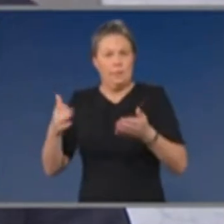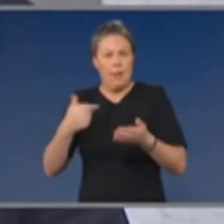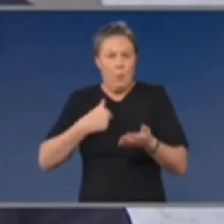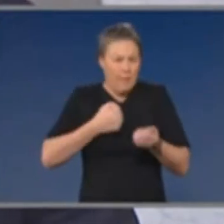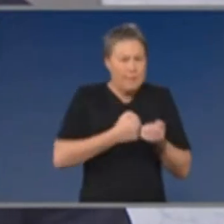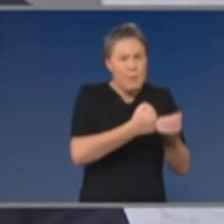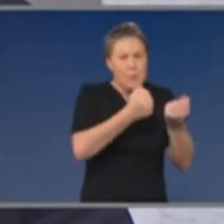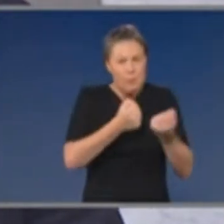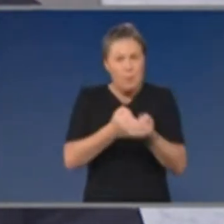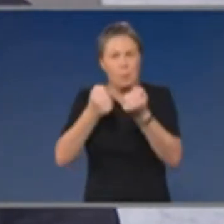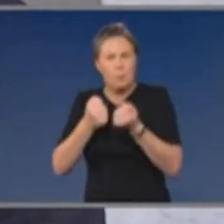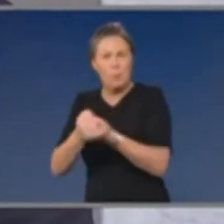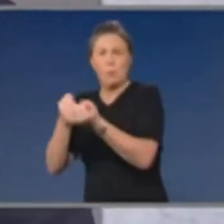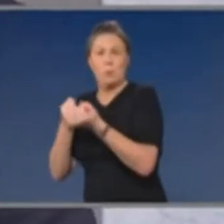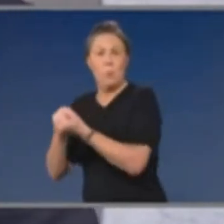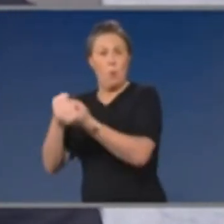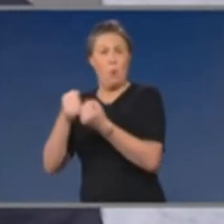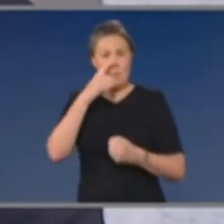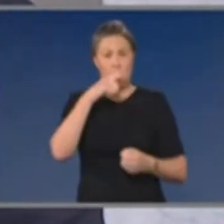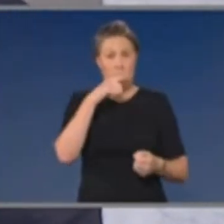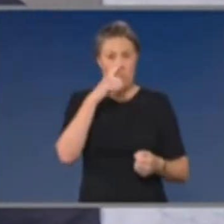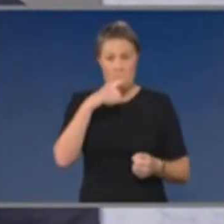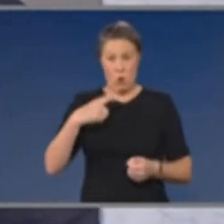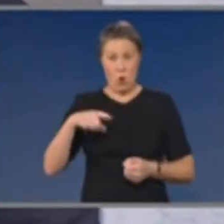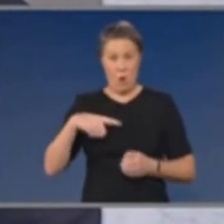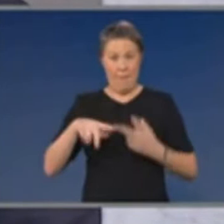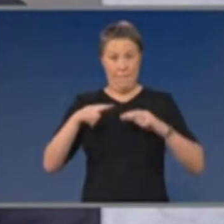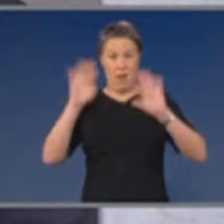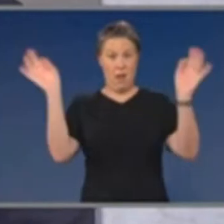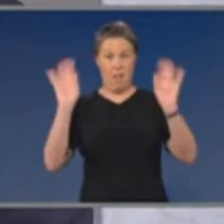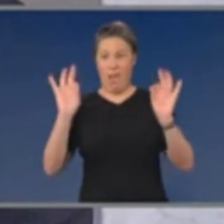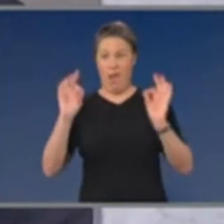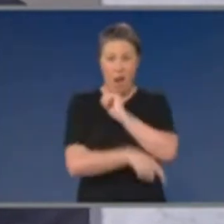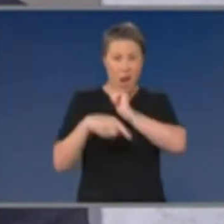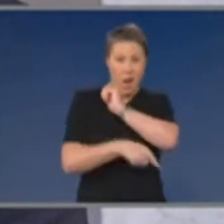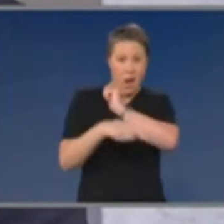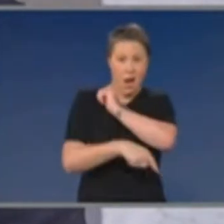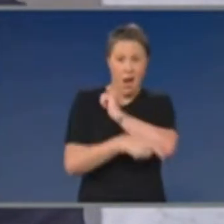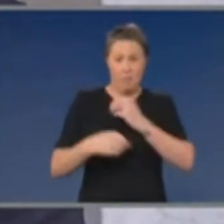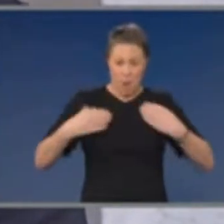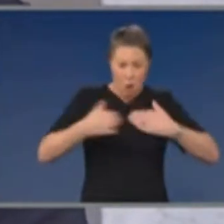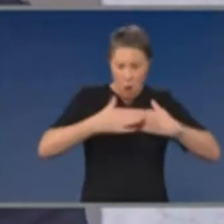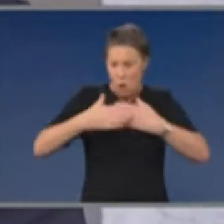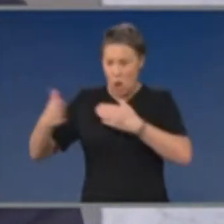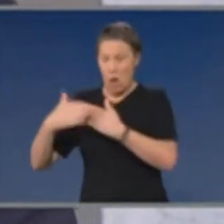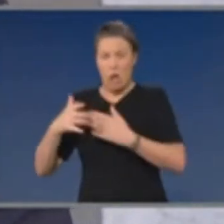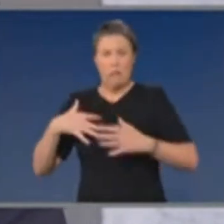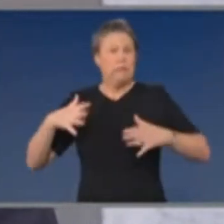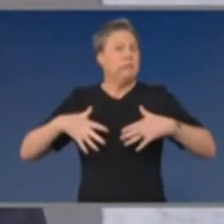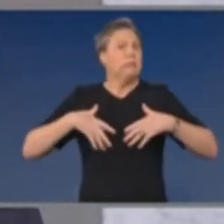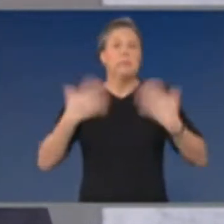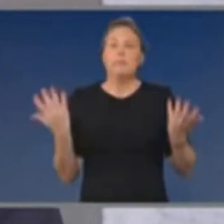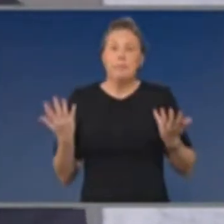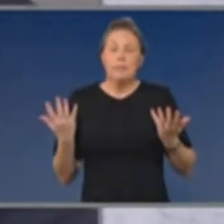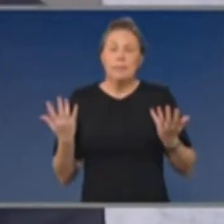necessary supports that have provided a shock absorber for our economy, for people's jobs, for people's incomes, for people's businesses, which has